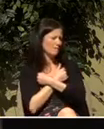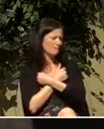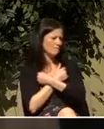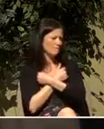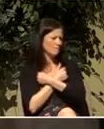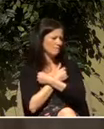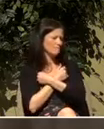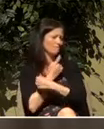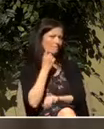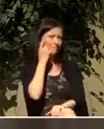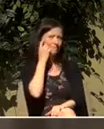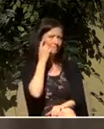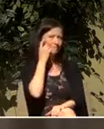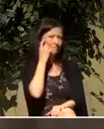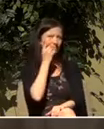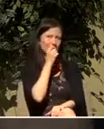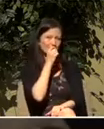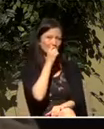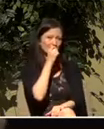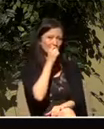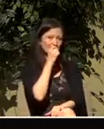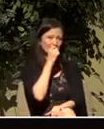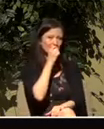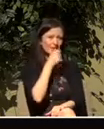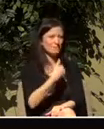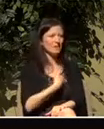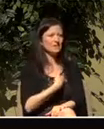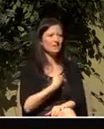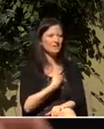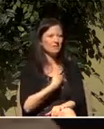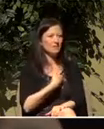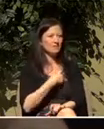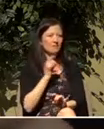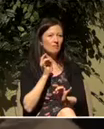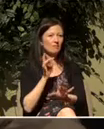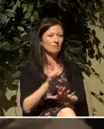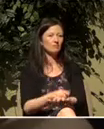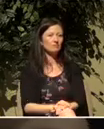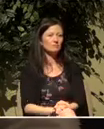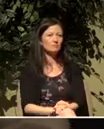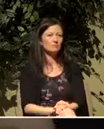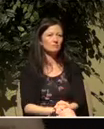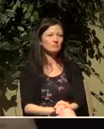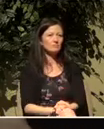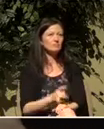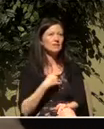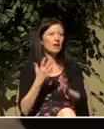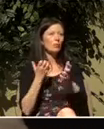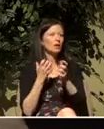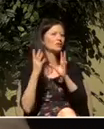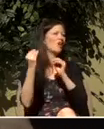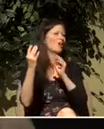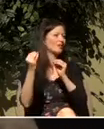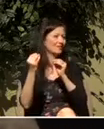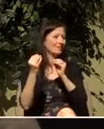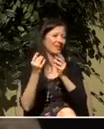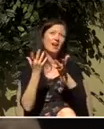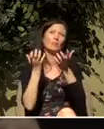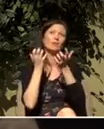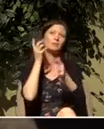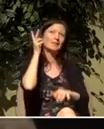I've fallen so far. If only I could hear a word or two from his lips, words of forgiveness, words